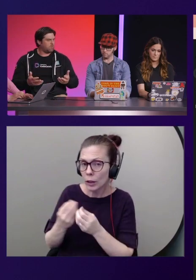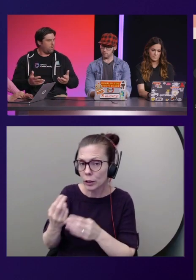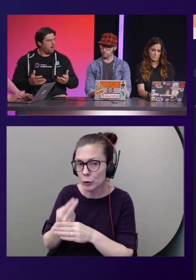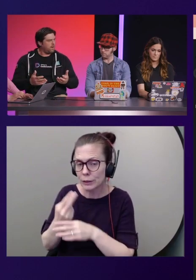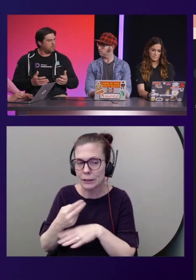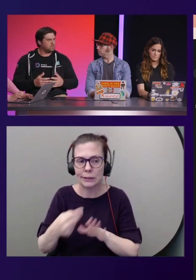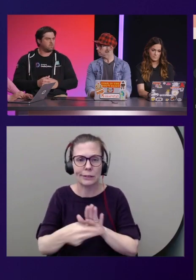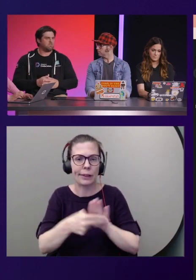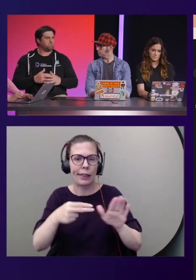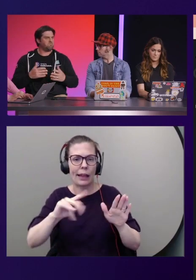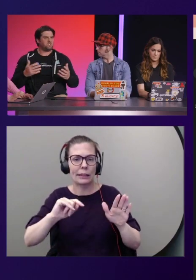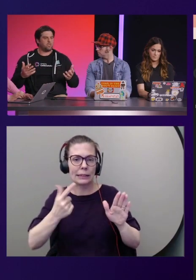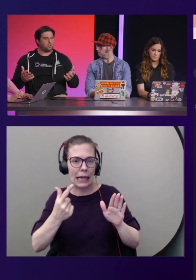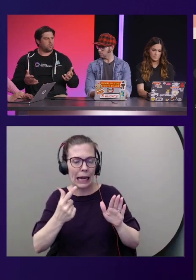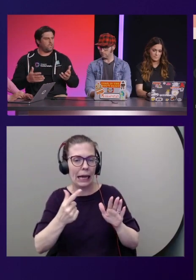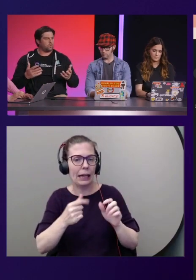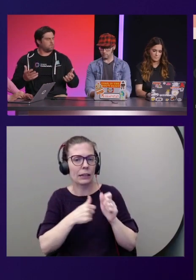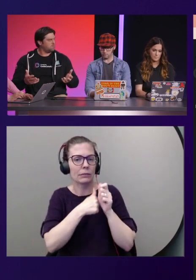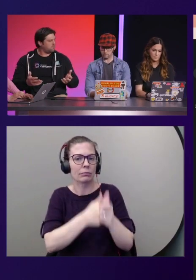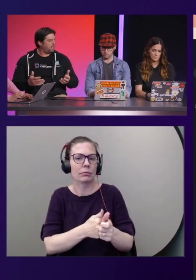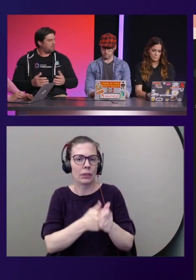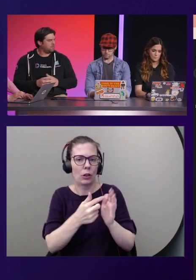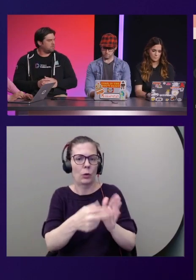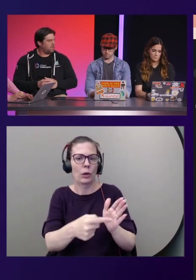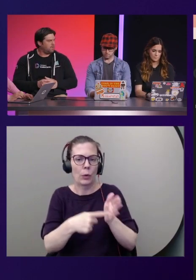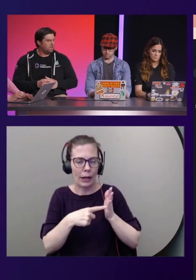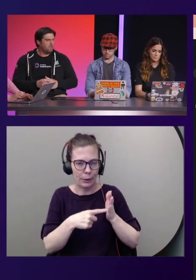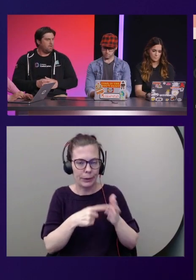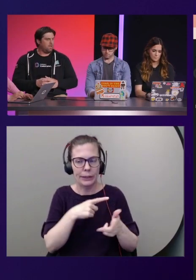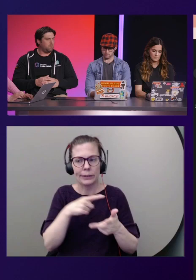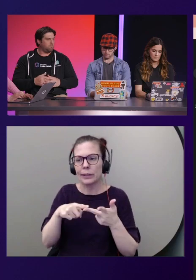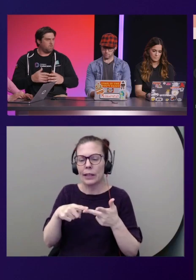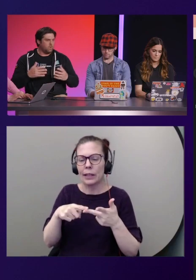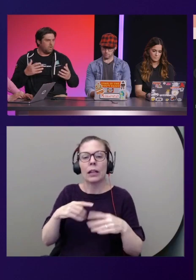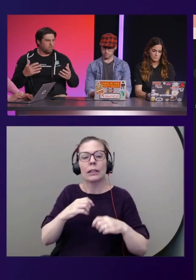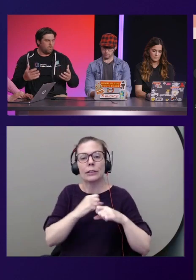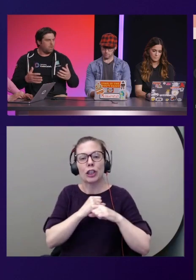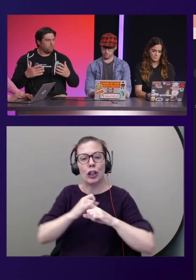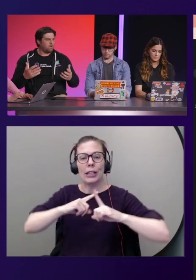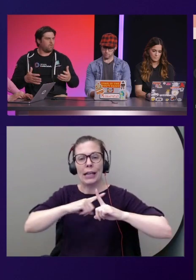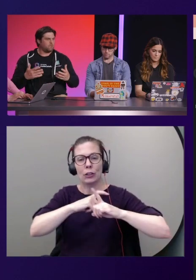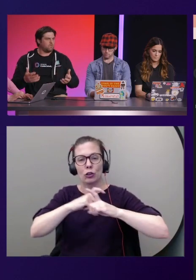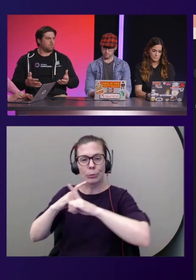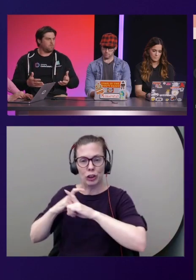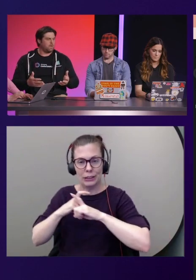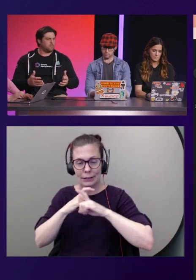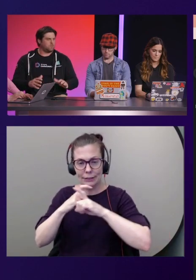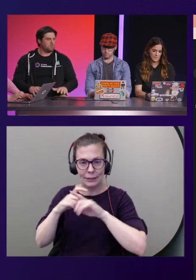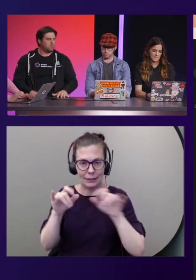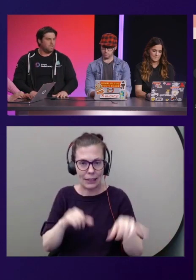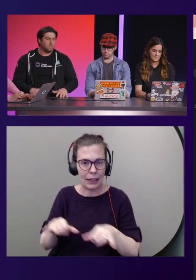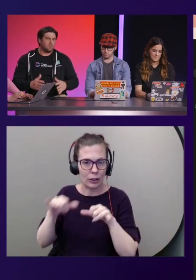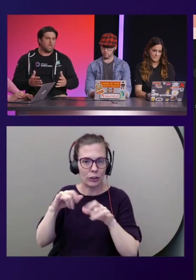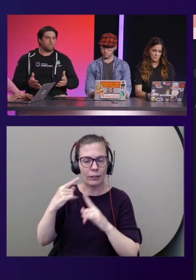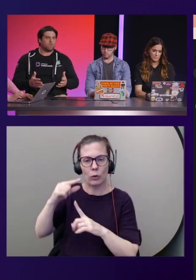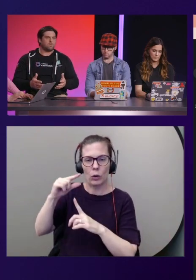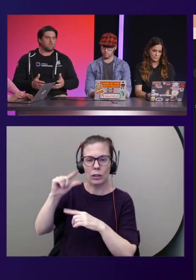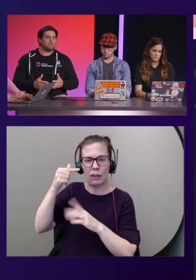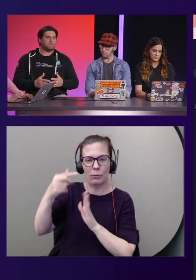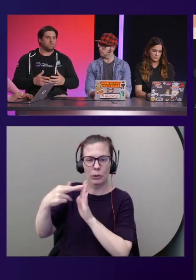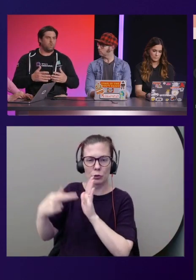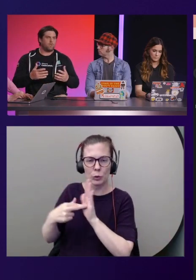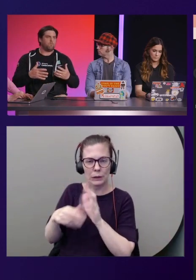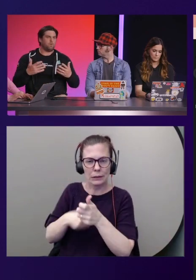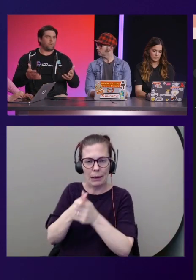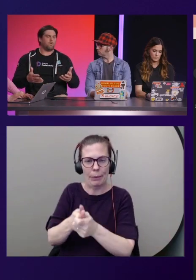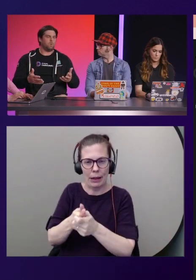company requires, security encryption standards that are required for governance and compliance reason. So a lot of